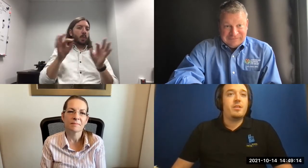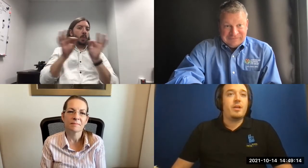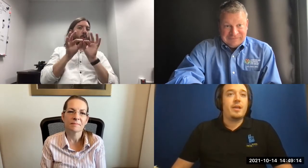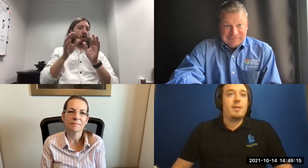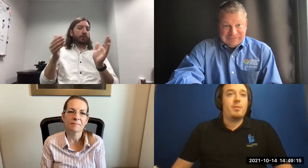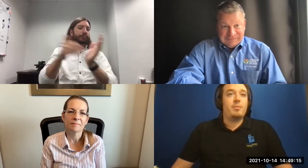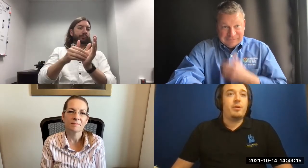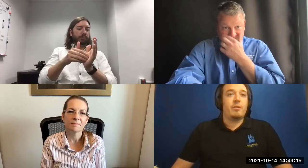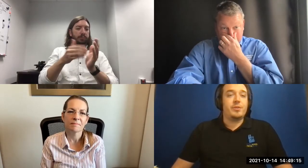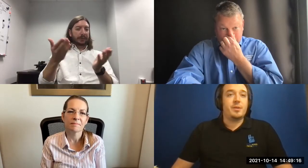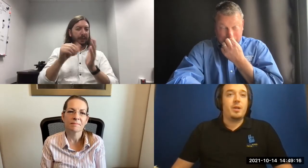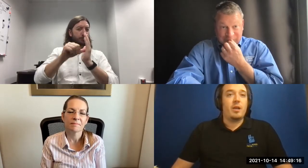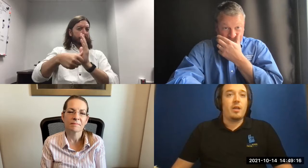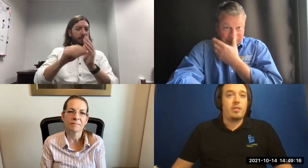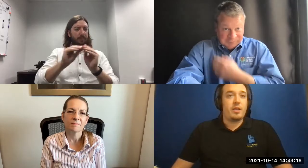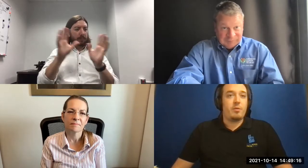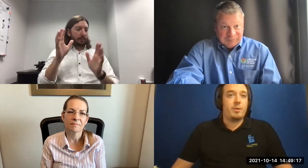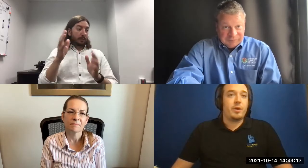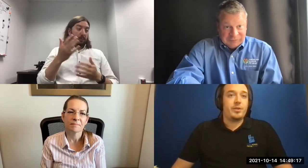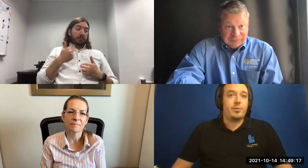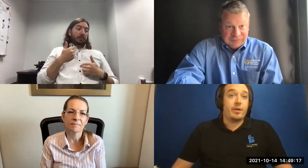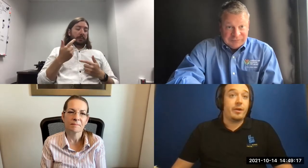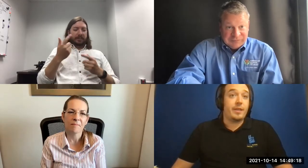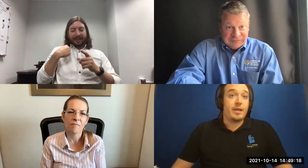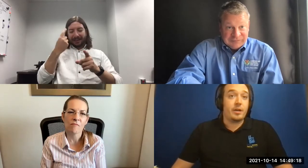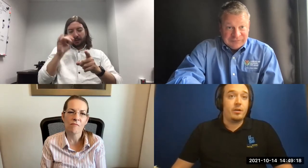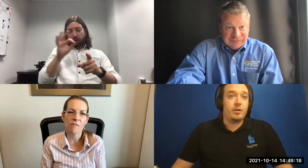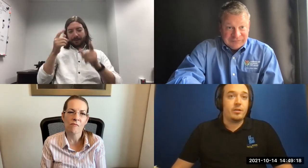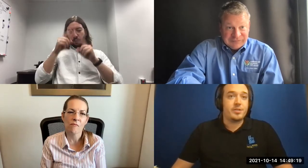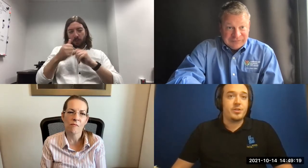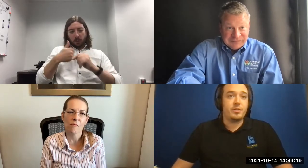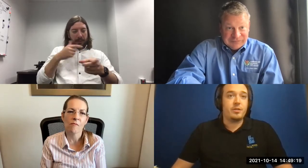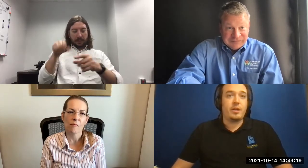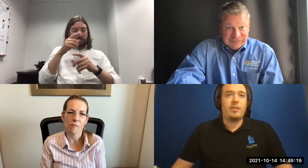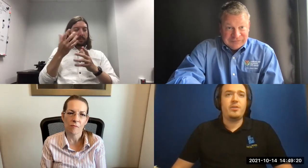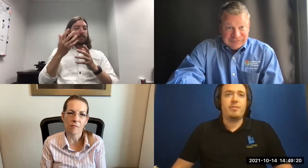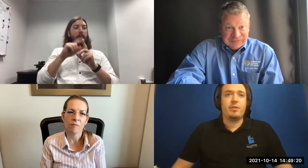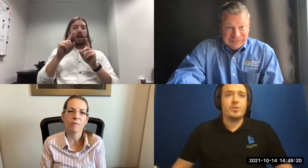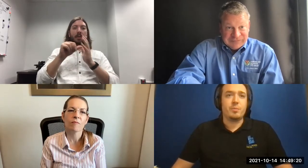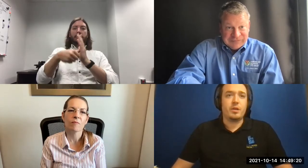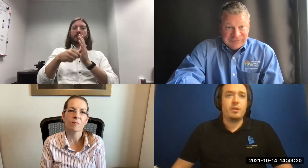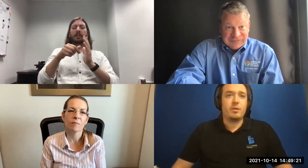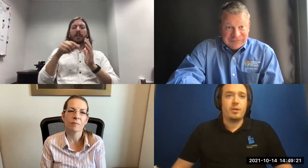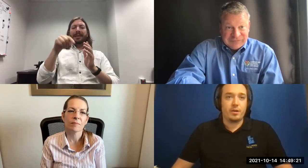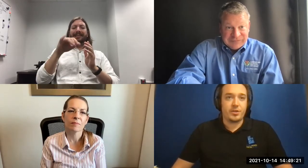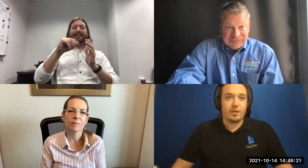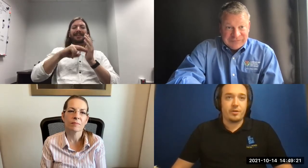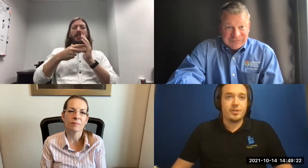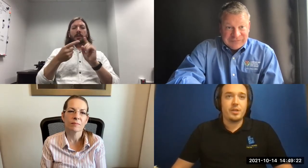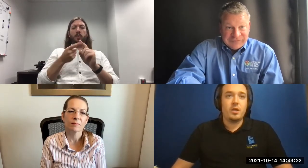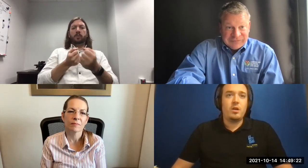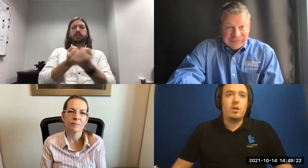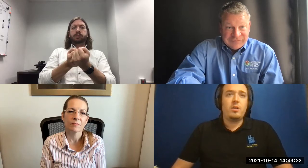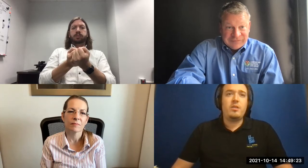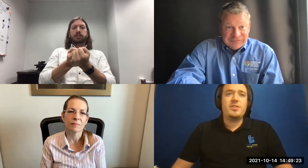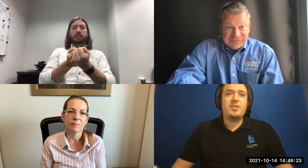This is a thought that came up during our first summit. I think it would be great to reiterate that here in this session. And I think Jeff agrees with me in addition to